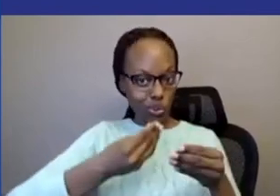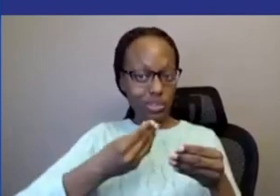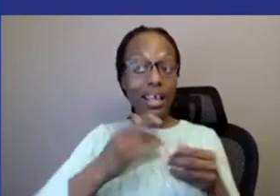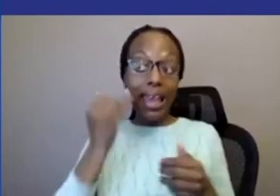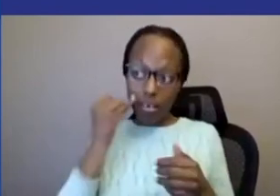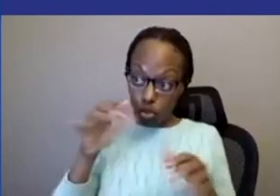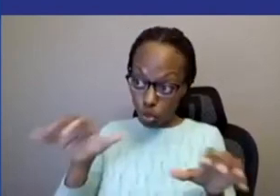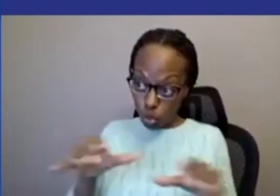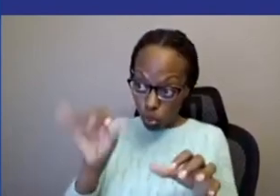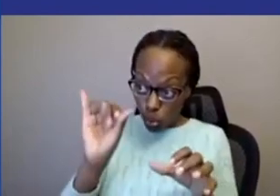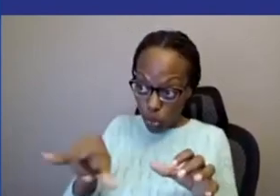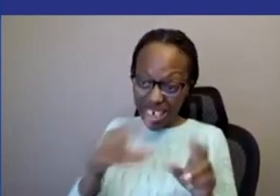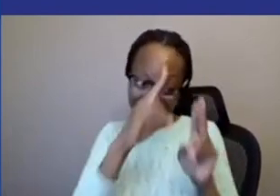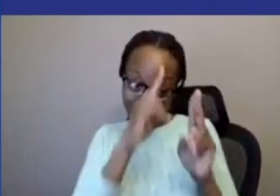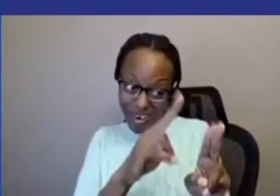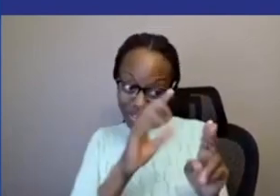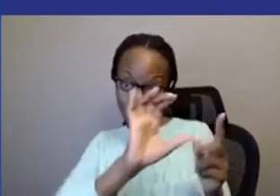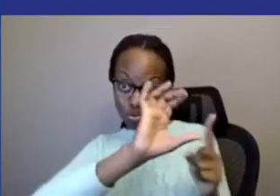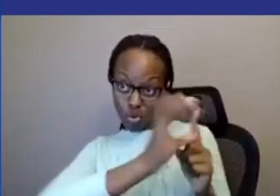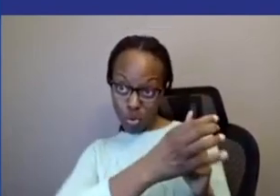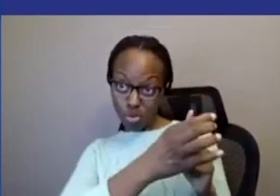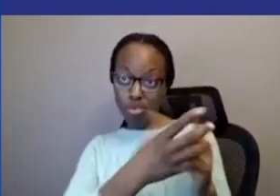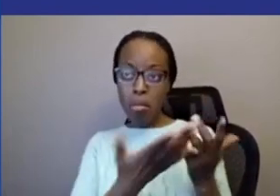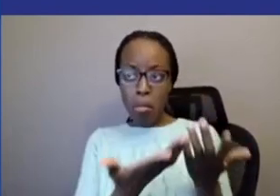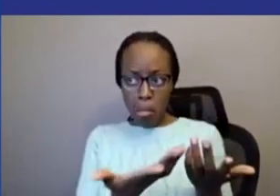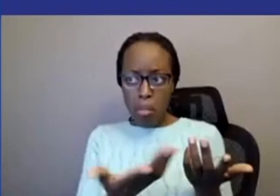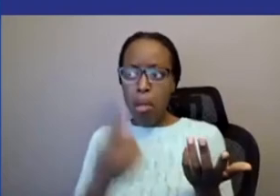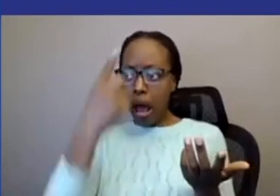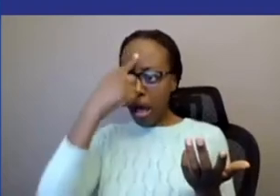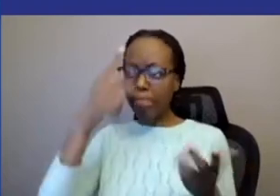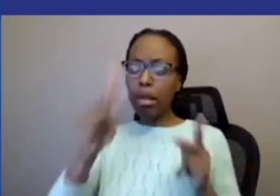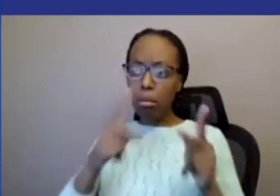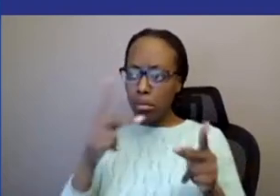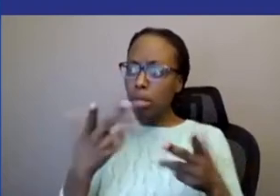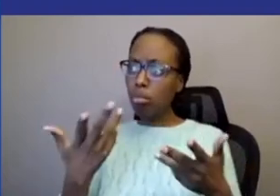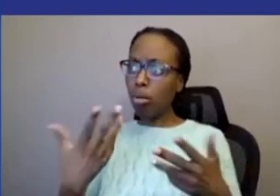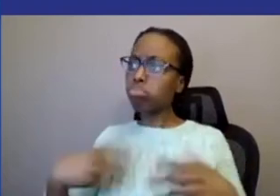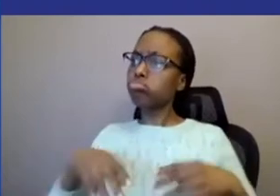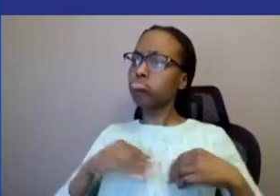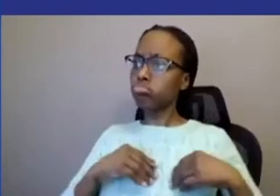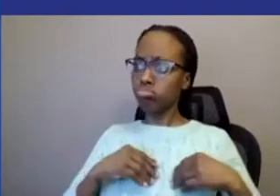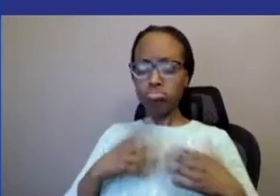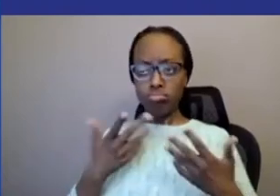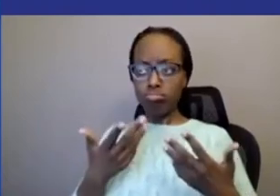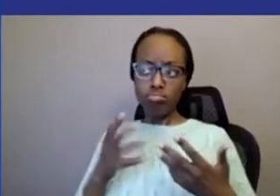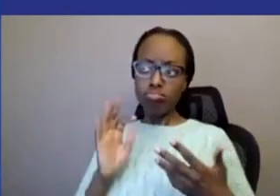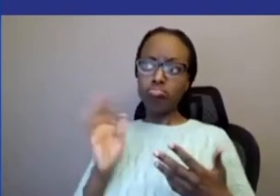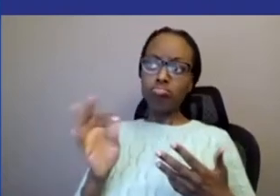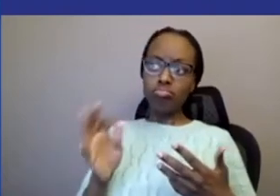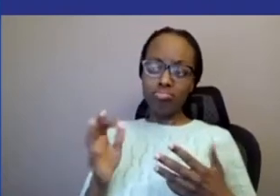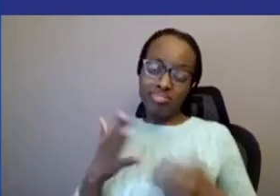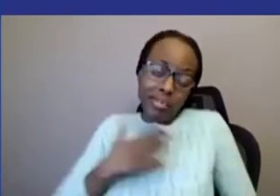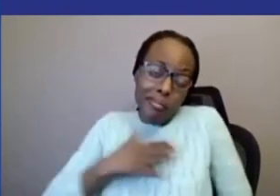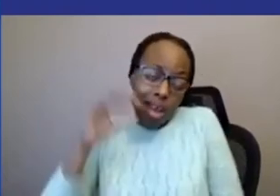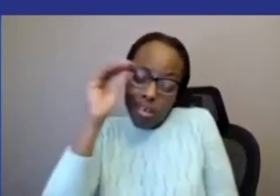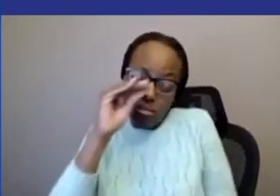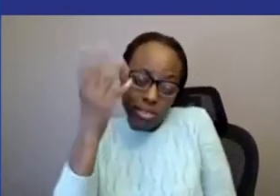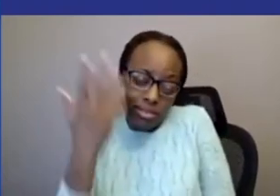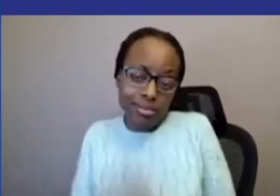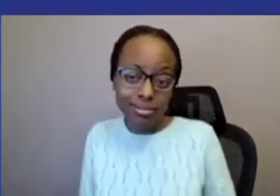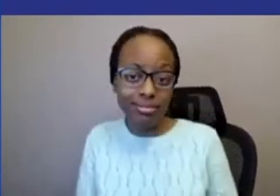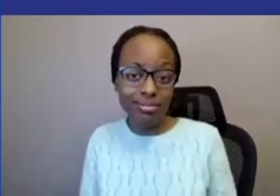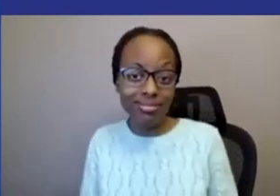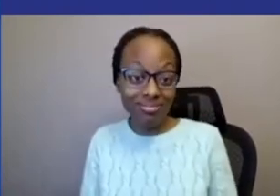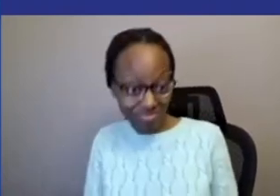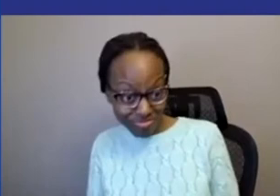and honoring the culture, I think it's received well regardless. Period. That's just my opinion. Yes, panelists, you agree?